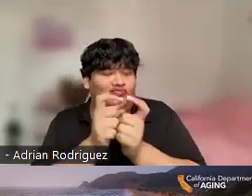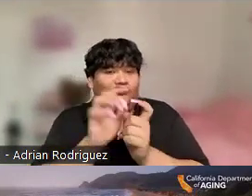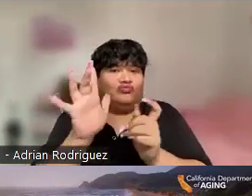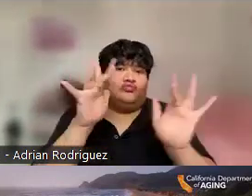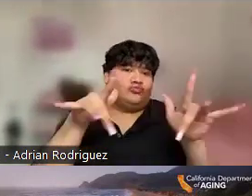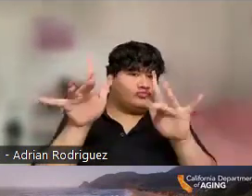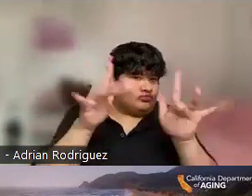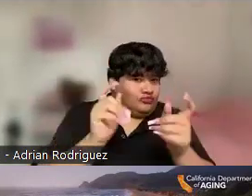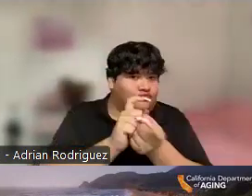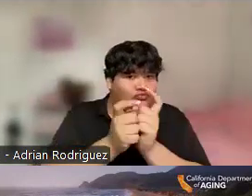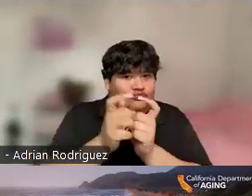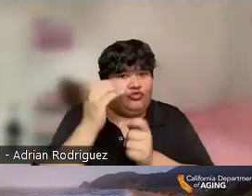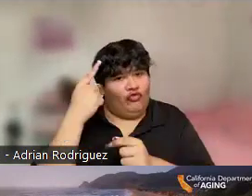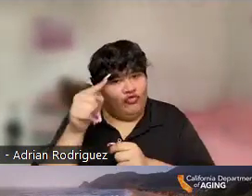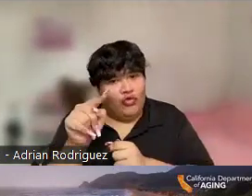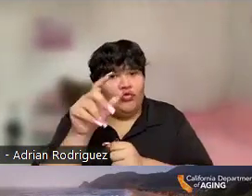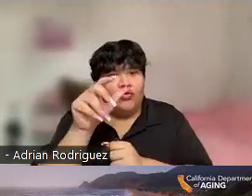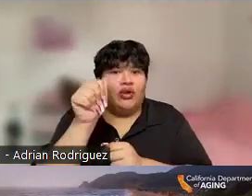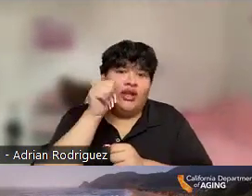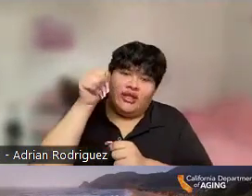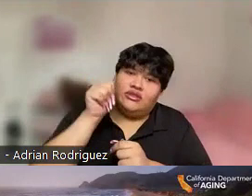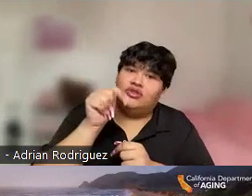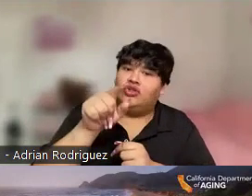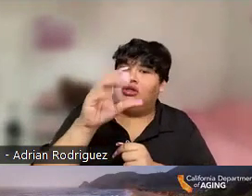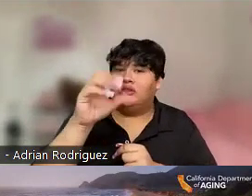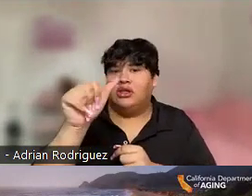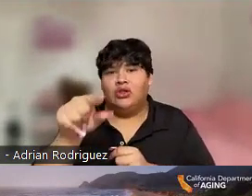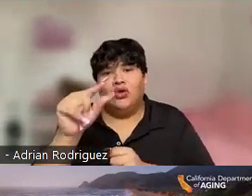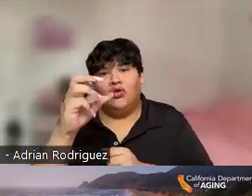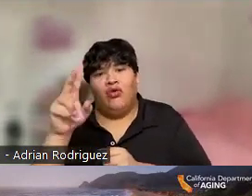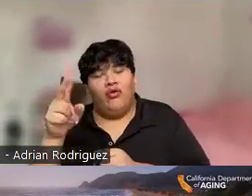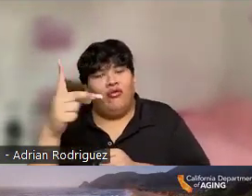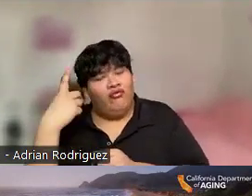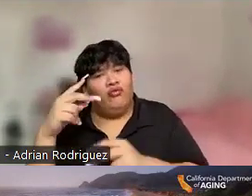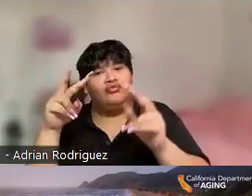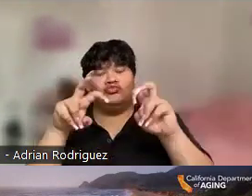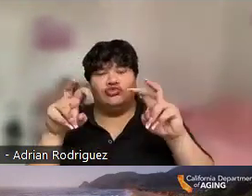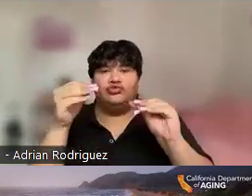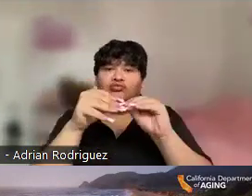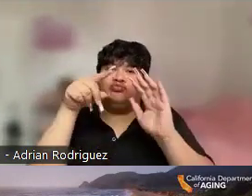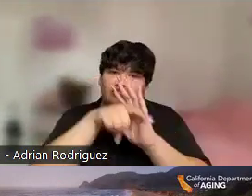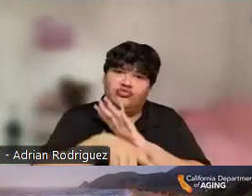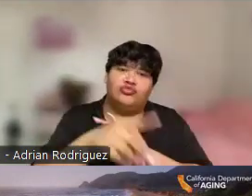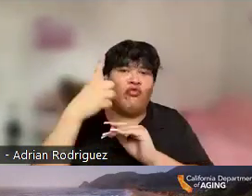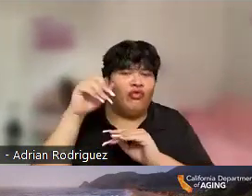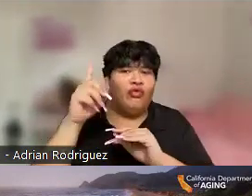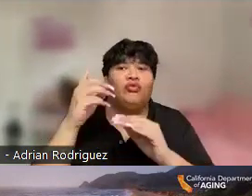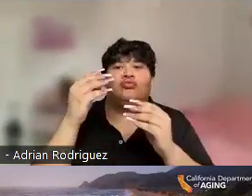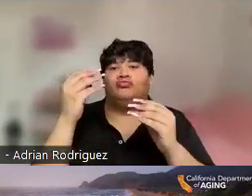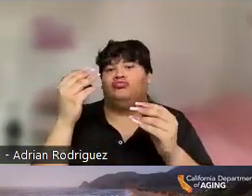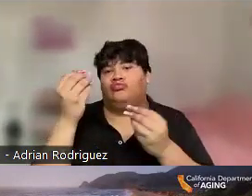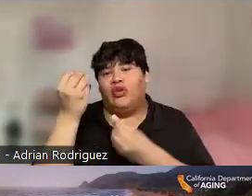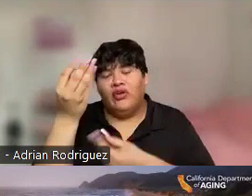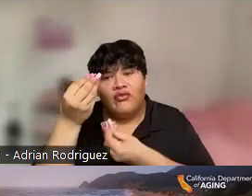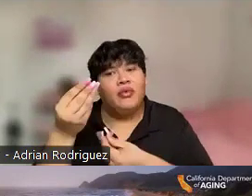the agingca.gov, to better reflect how people actually search for aging and caregiver information. This isn't really